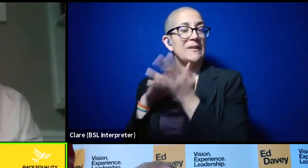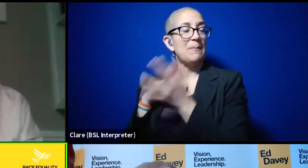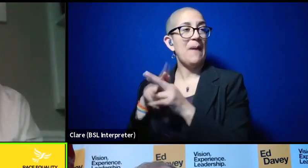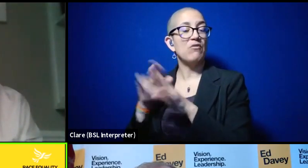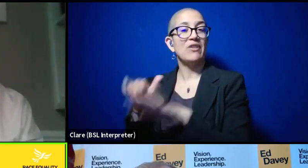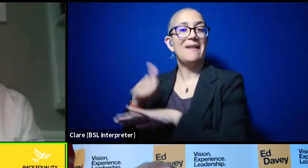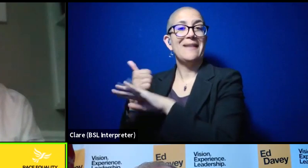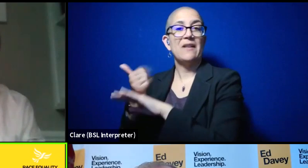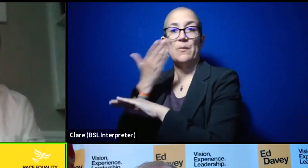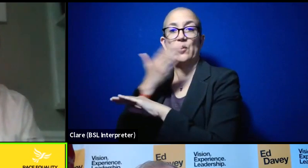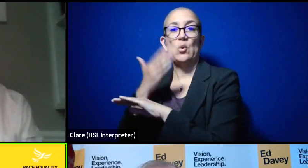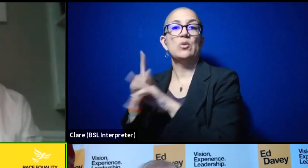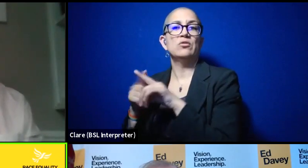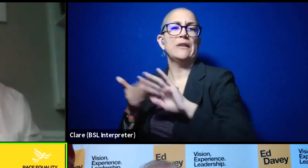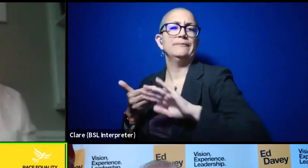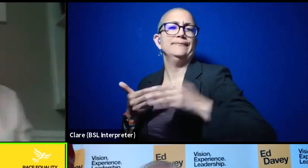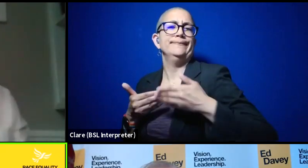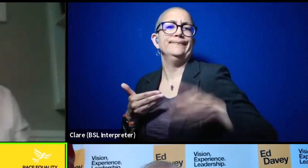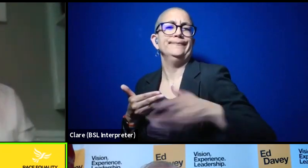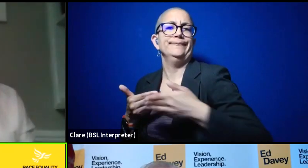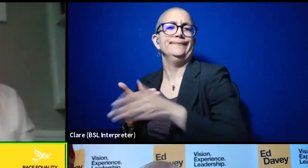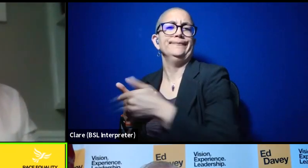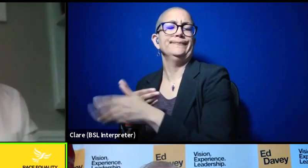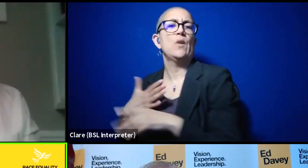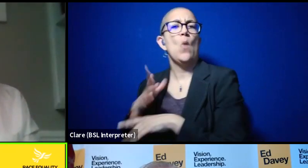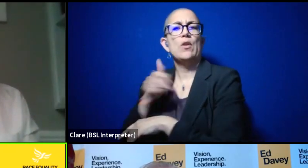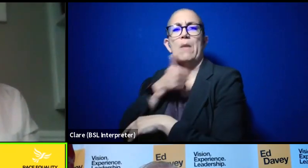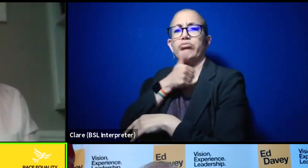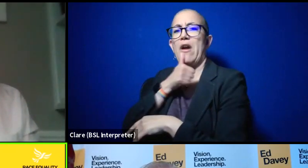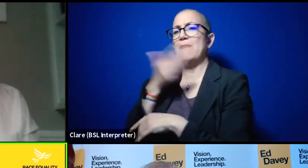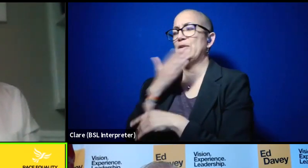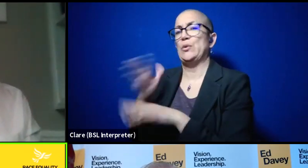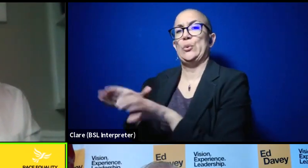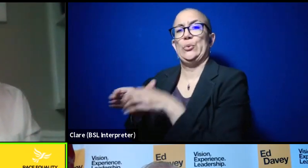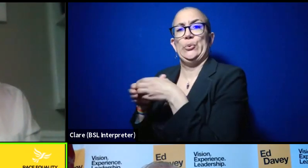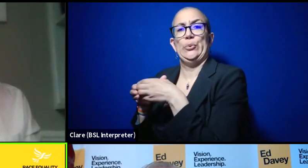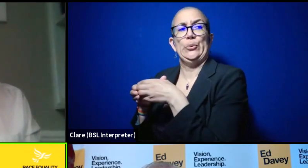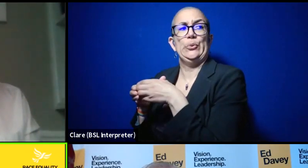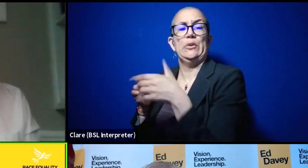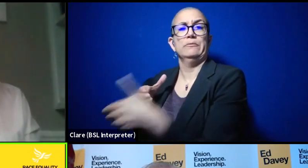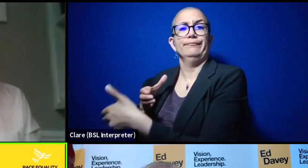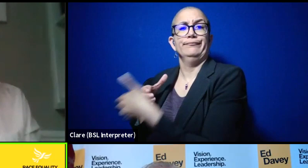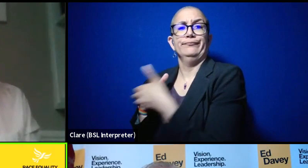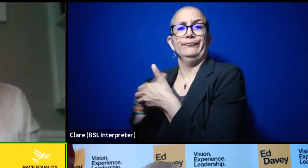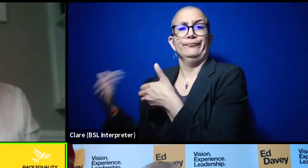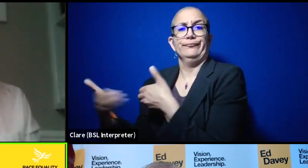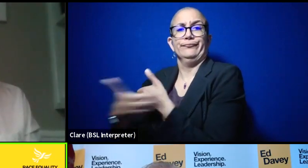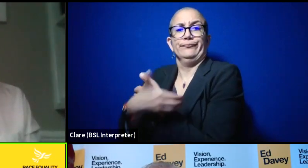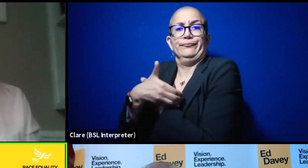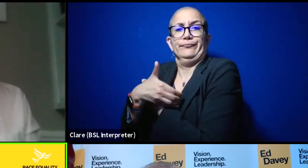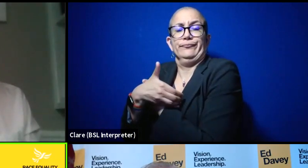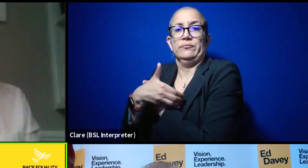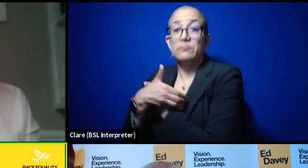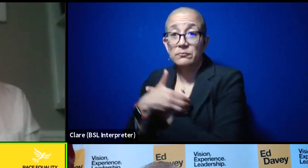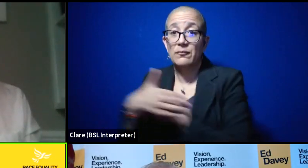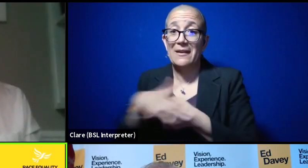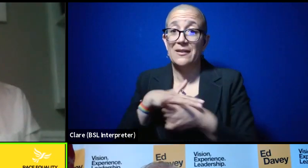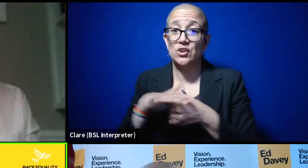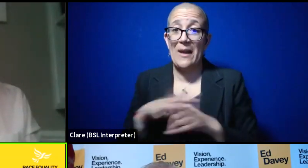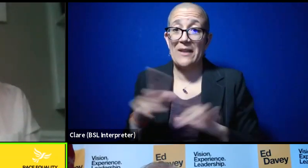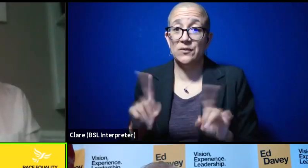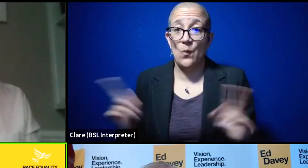to finesse catchments so that they would catch the primary school that those secondaries were being formed in. And so you ended up in a situation where, actually, to